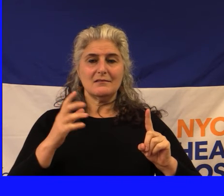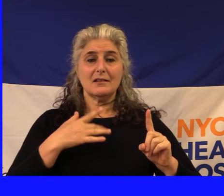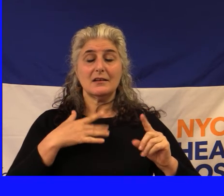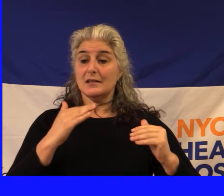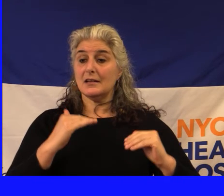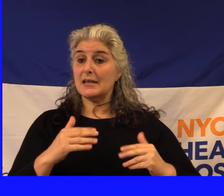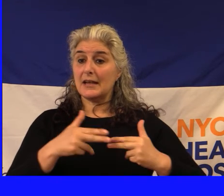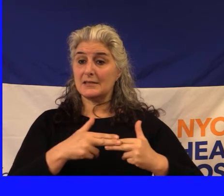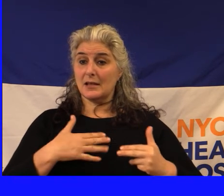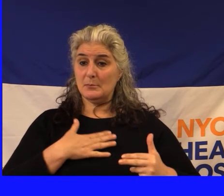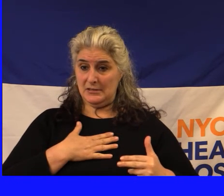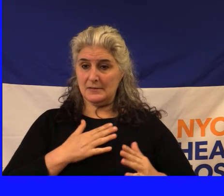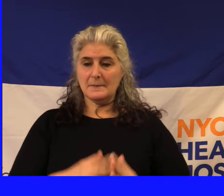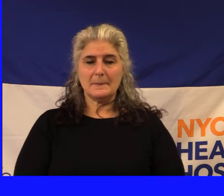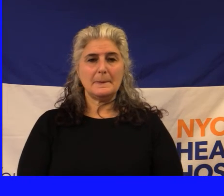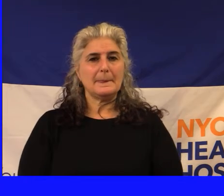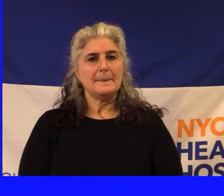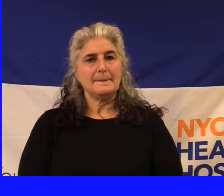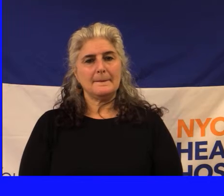slide.